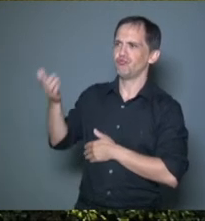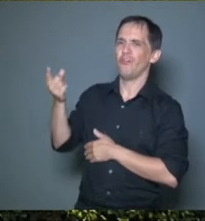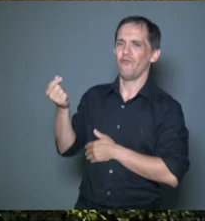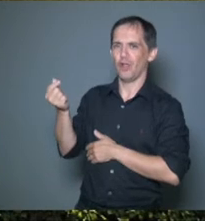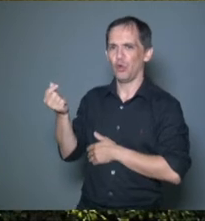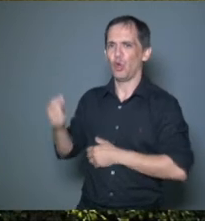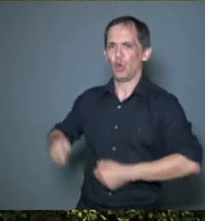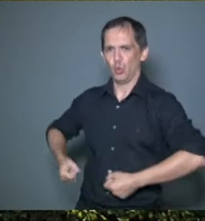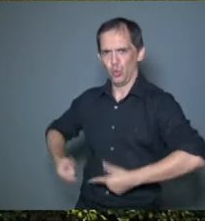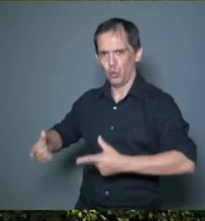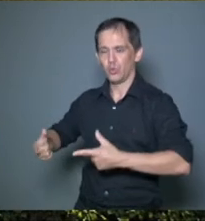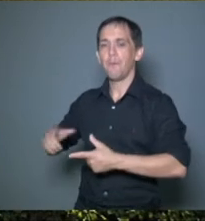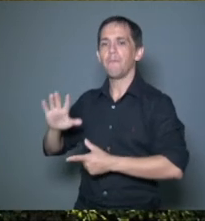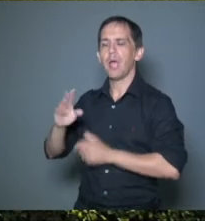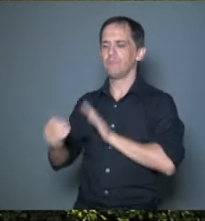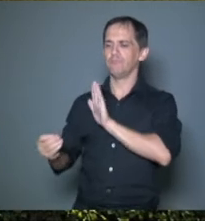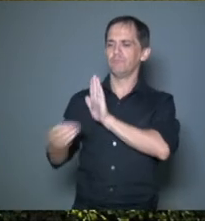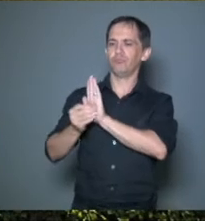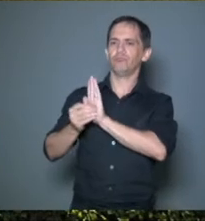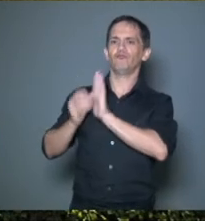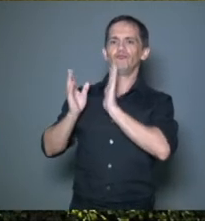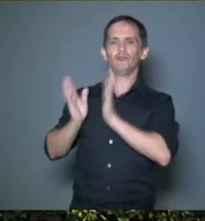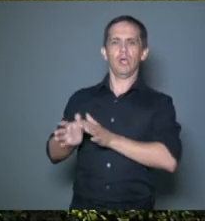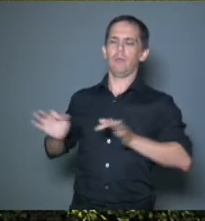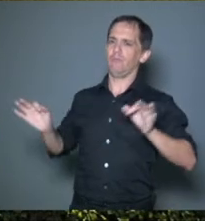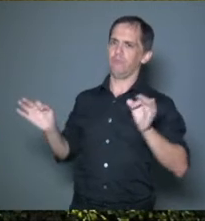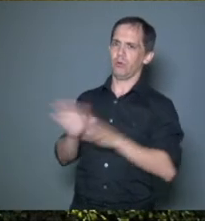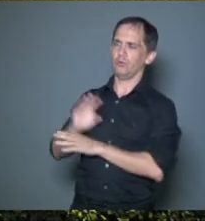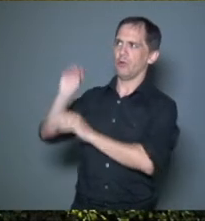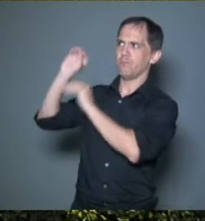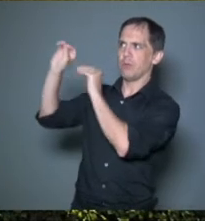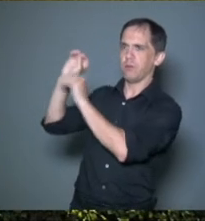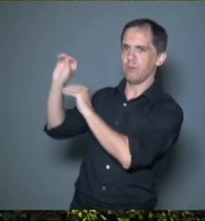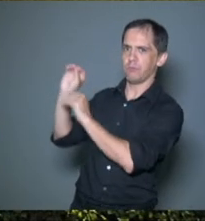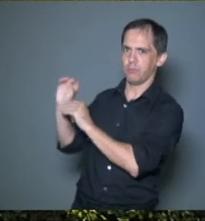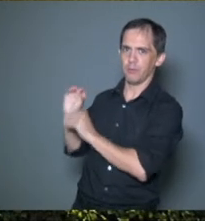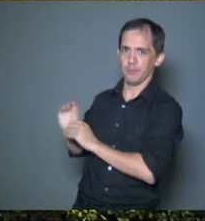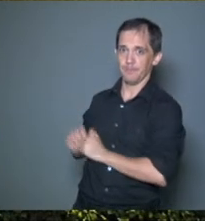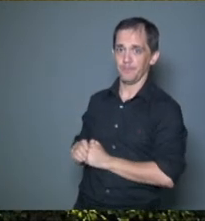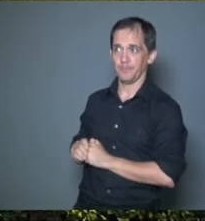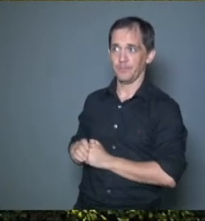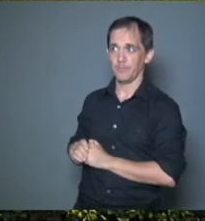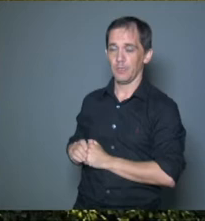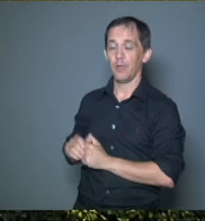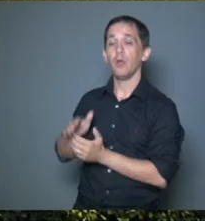The prices, we have already sold forward part of our production also for